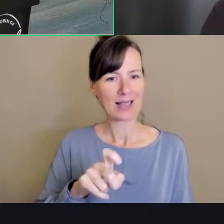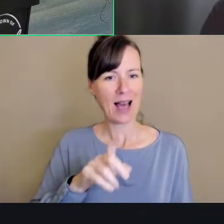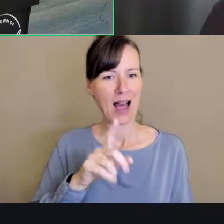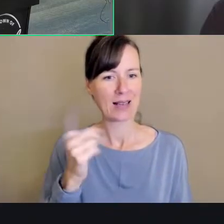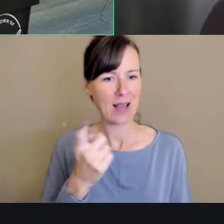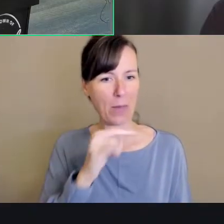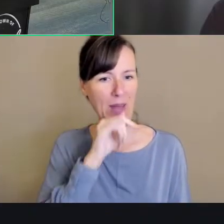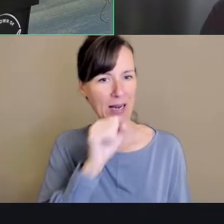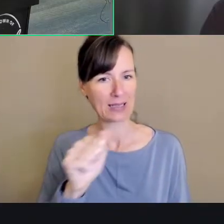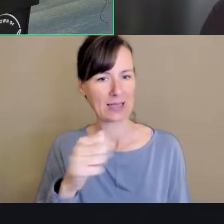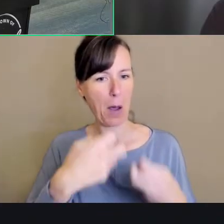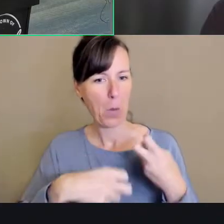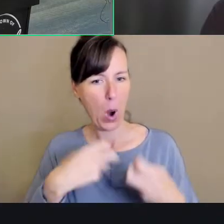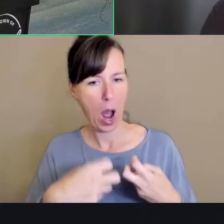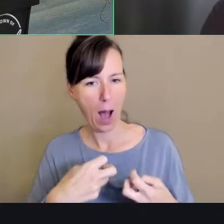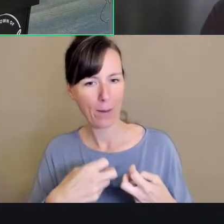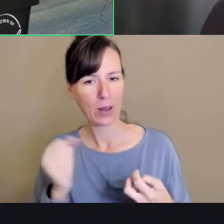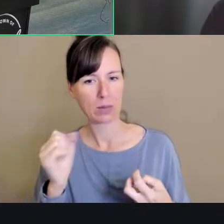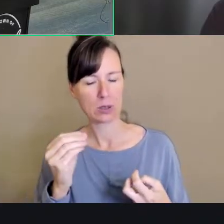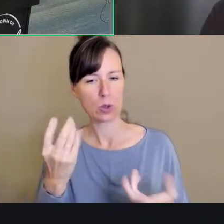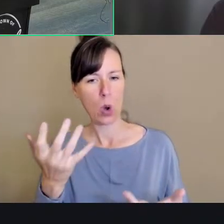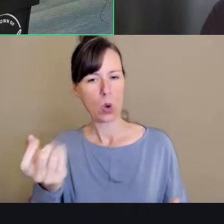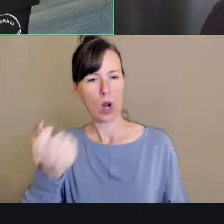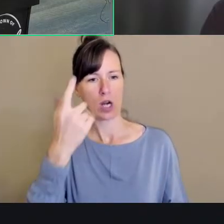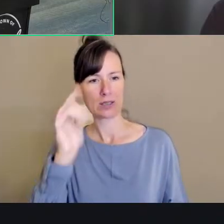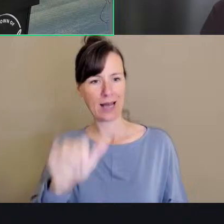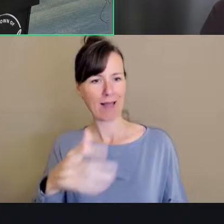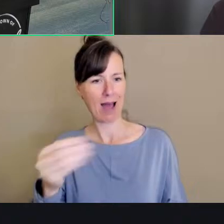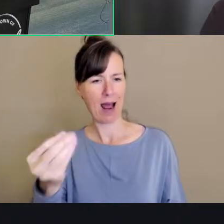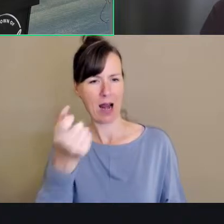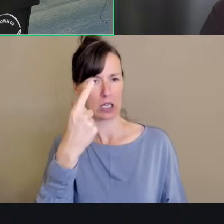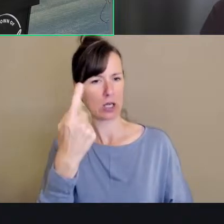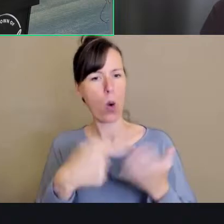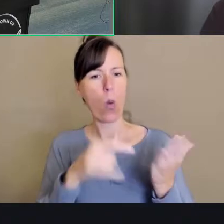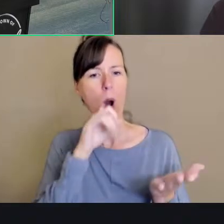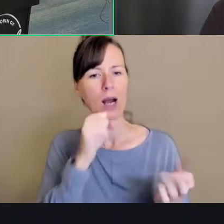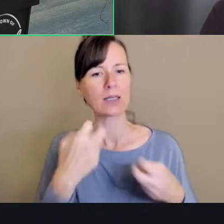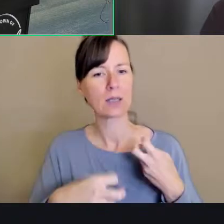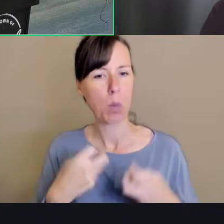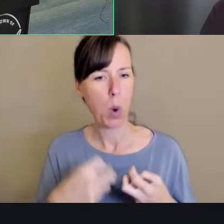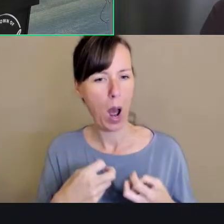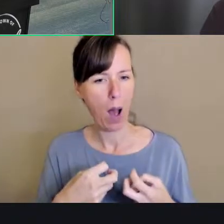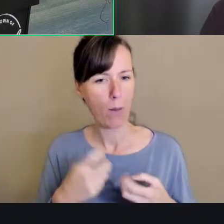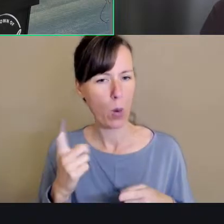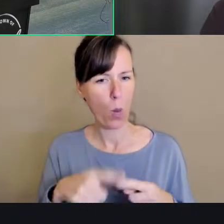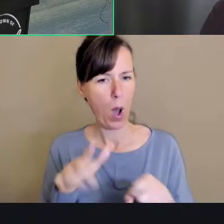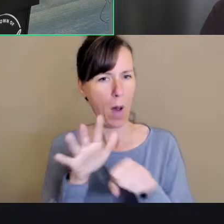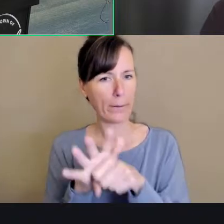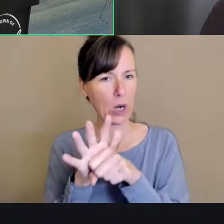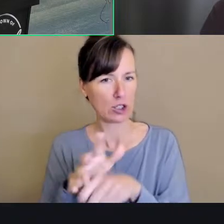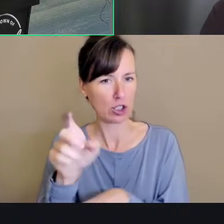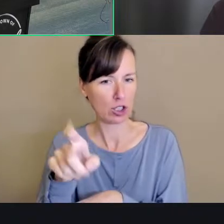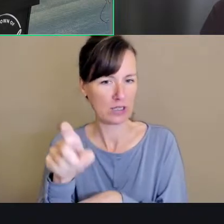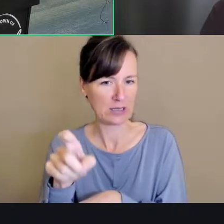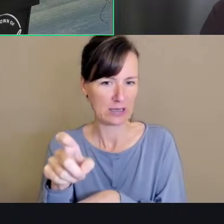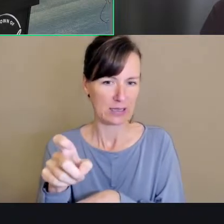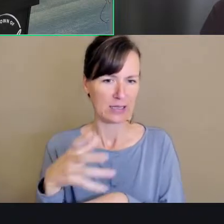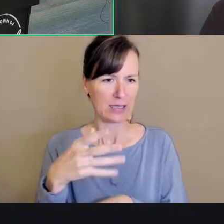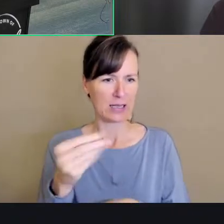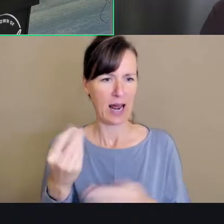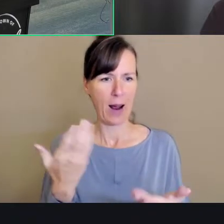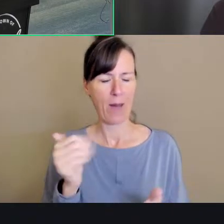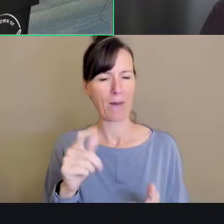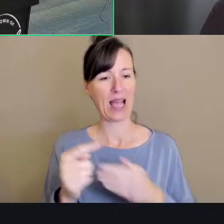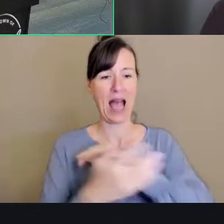needs expedited. And I'm going to close by, oh my goodness, we have perpetually lived with fencing. We need to get the